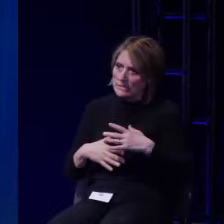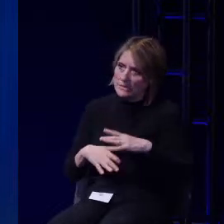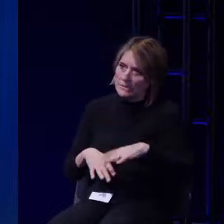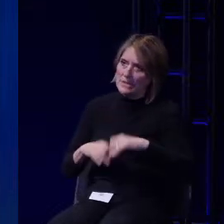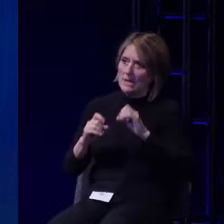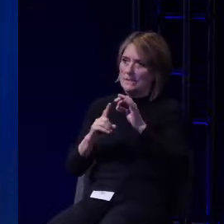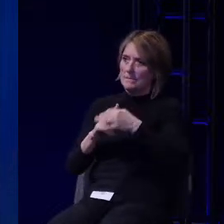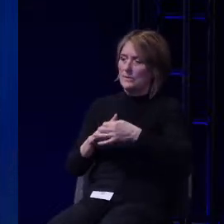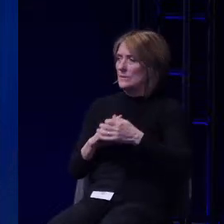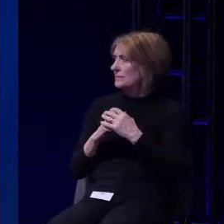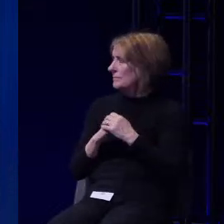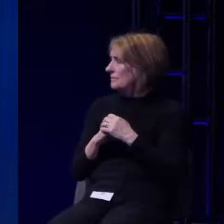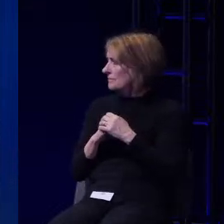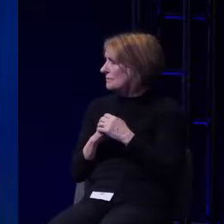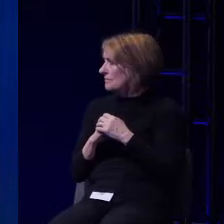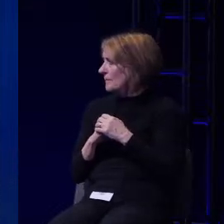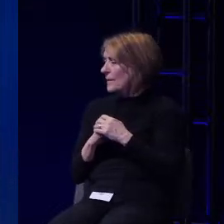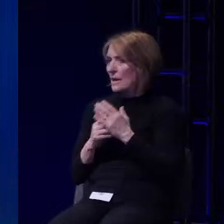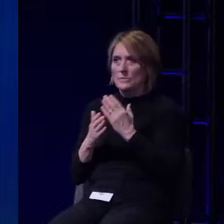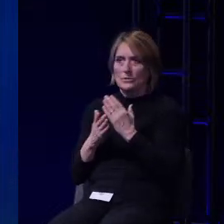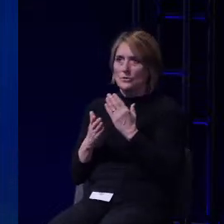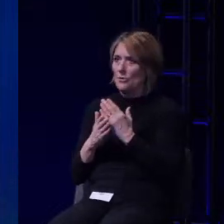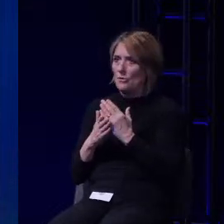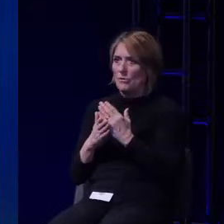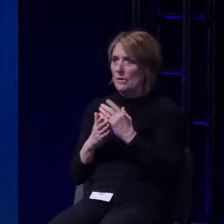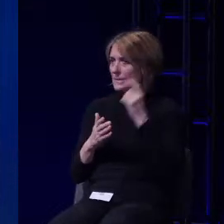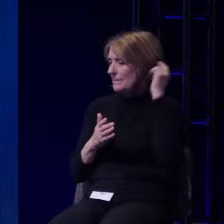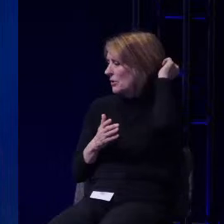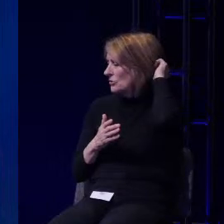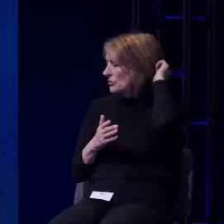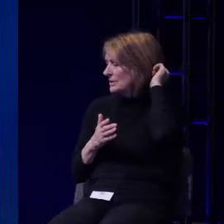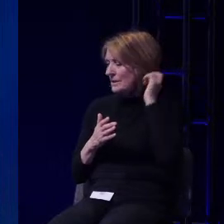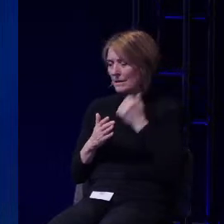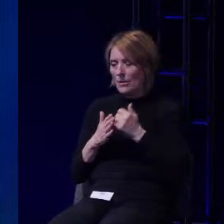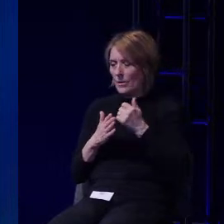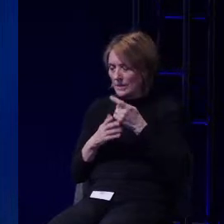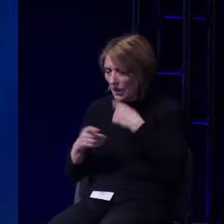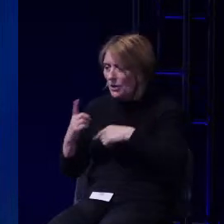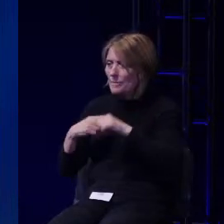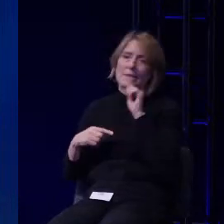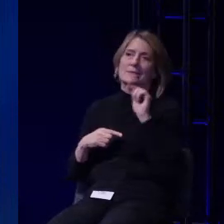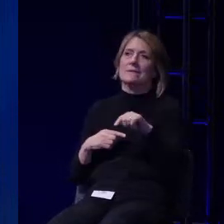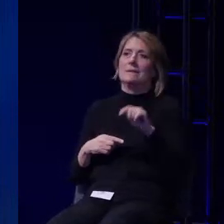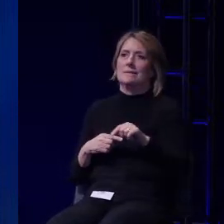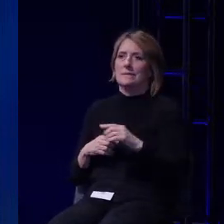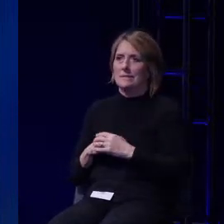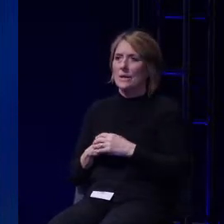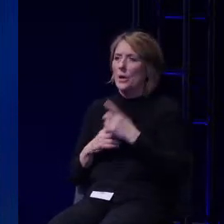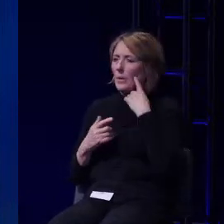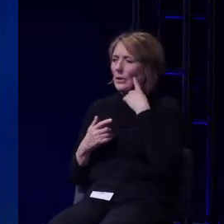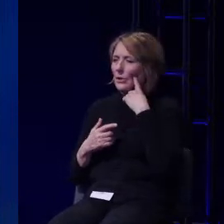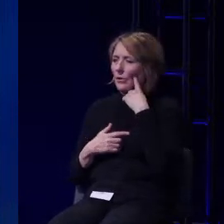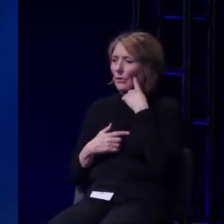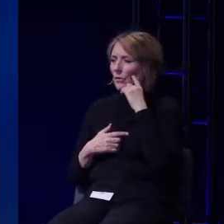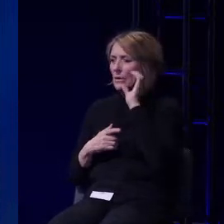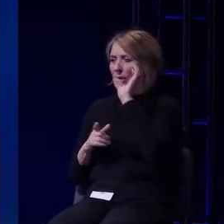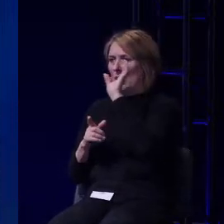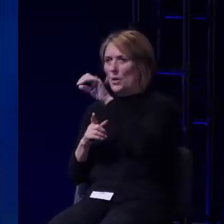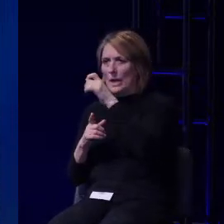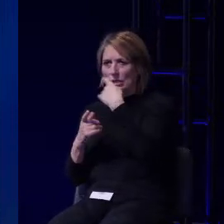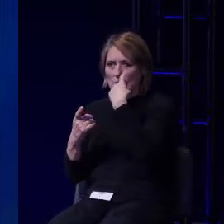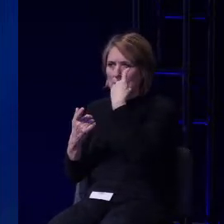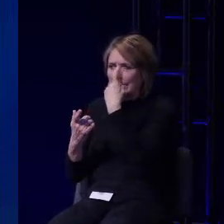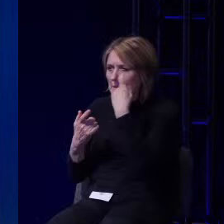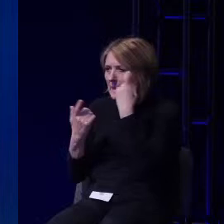of subconsciously, it's a place I go back to. And hearing what Nicola said about, you know, when you're scouting locations, like seeing